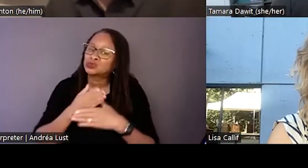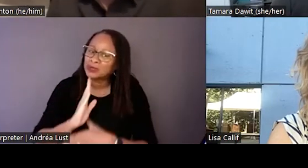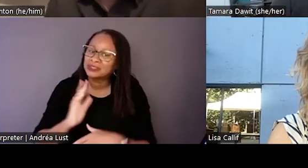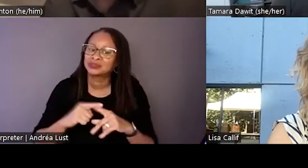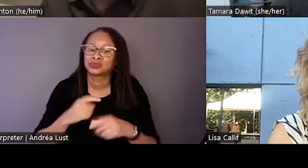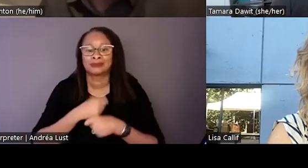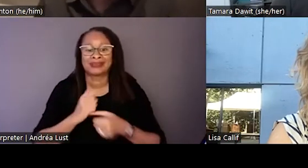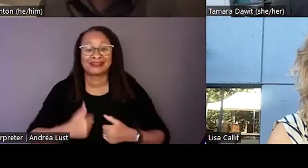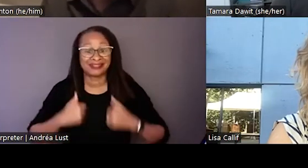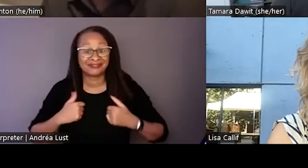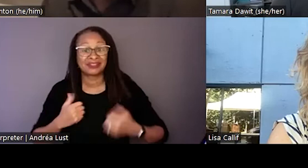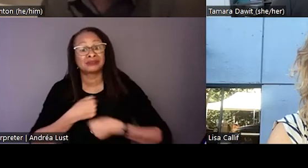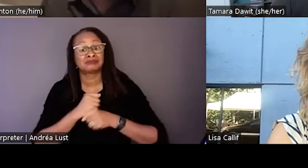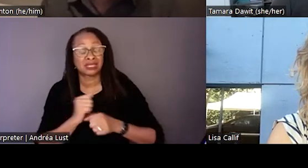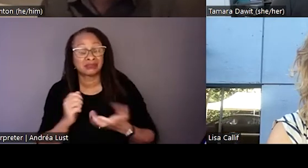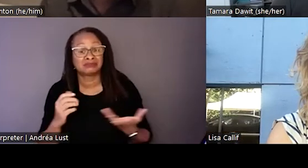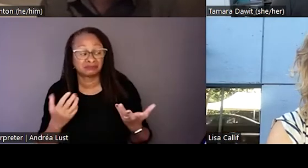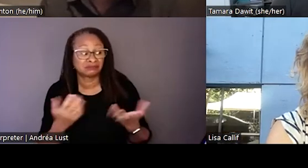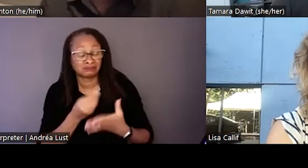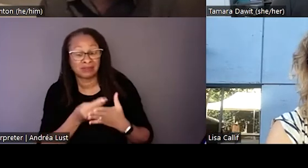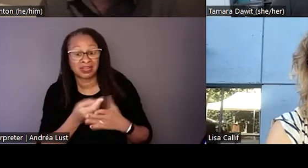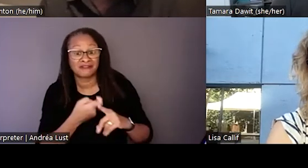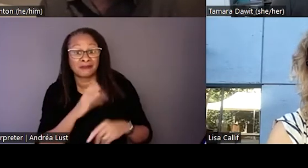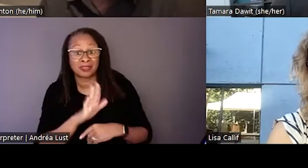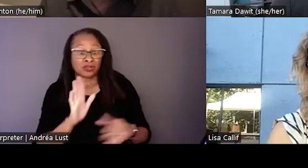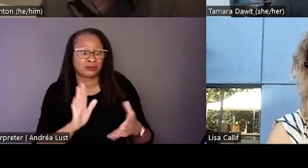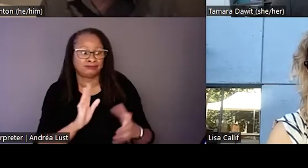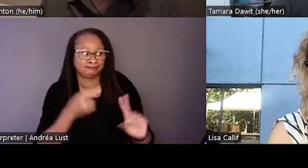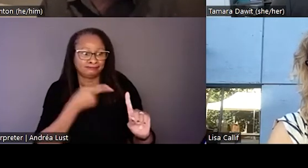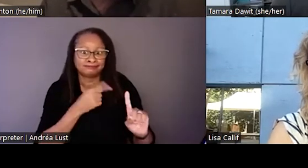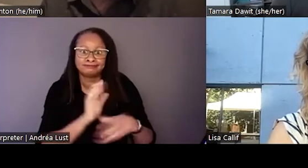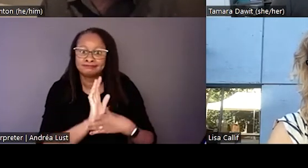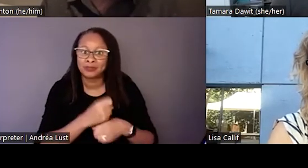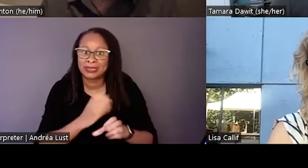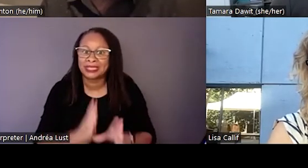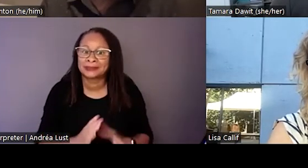make a living on their pursuit. I'd like to know